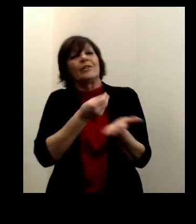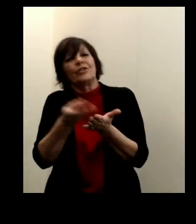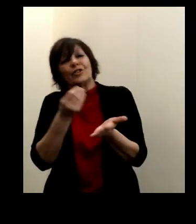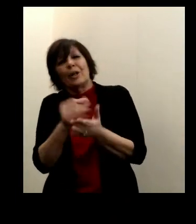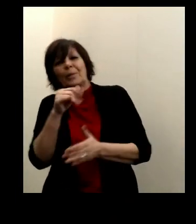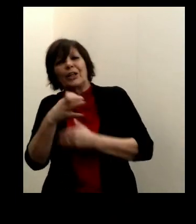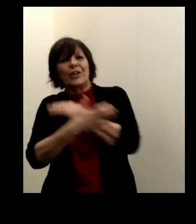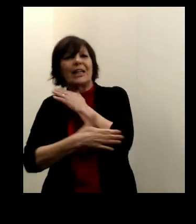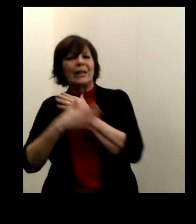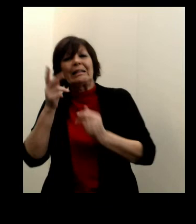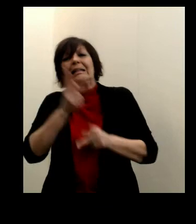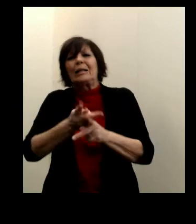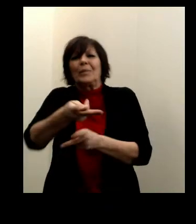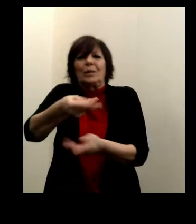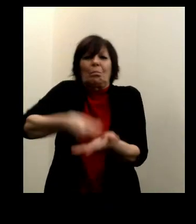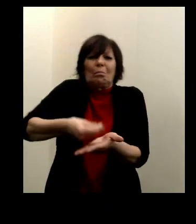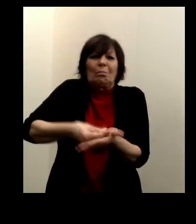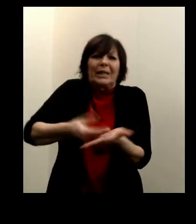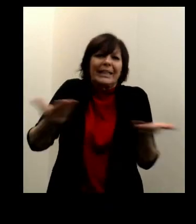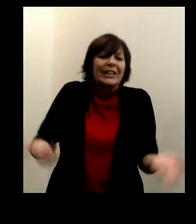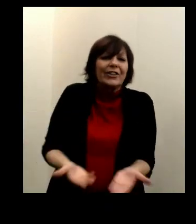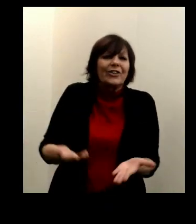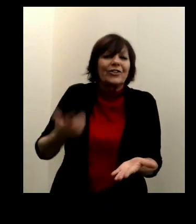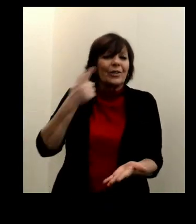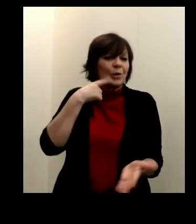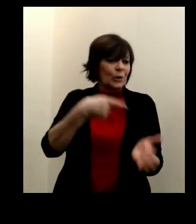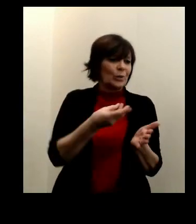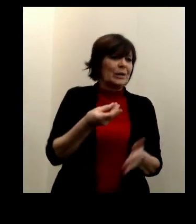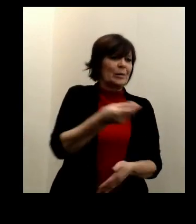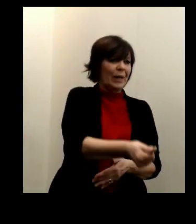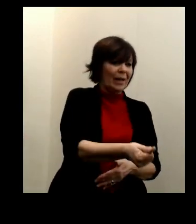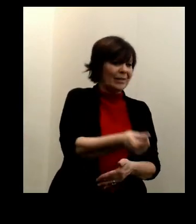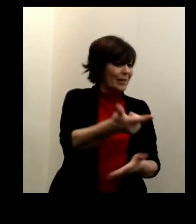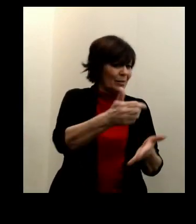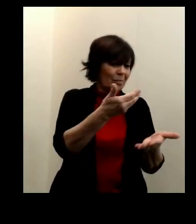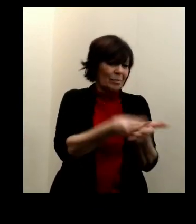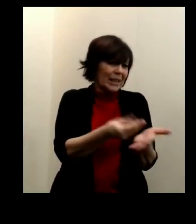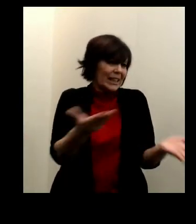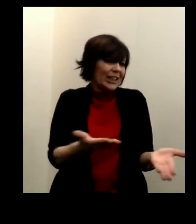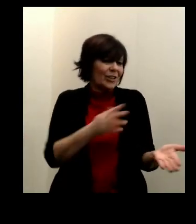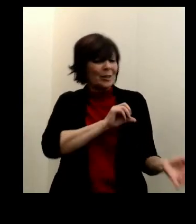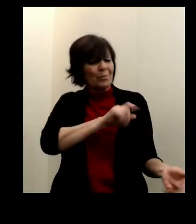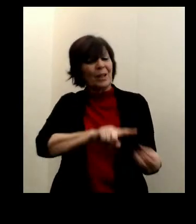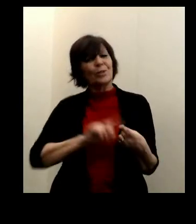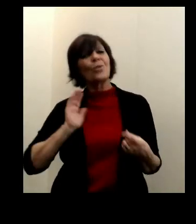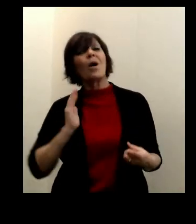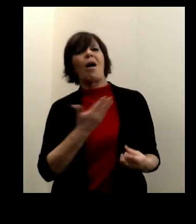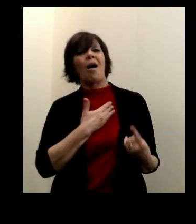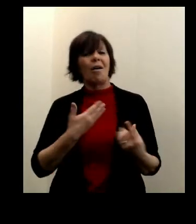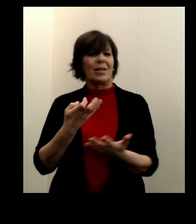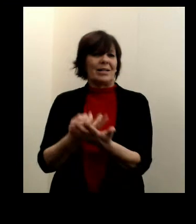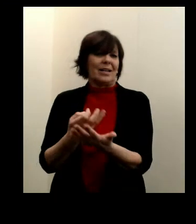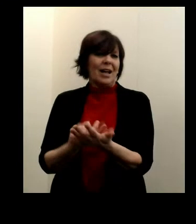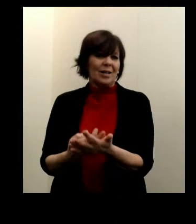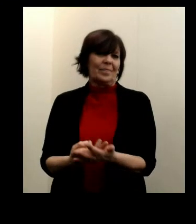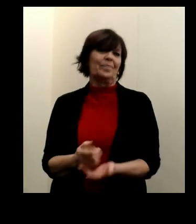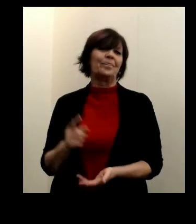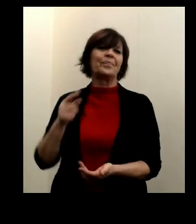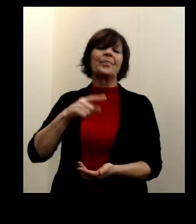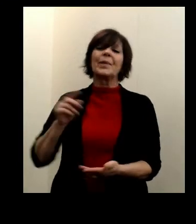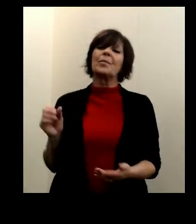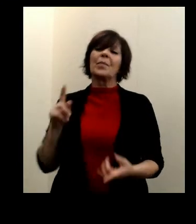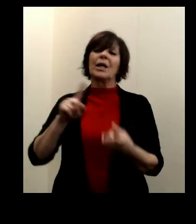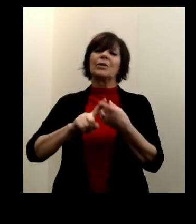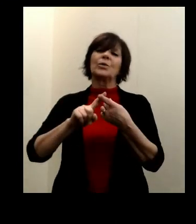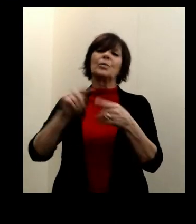those dollars local. Every dollar that's spent at a local business goes back into our economy. The Back to Business grant program, of course,